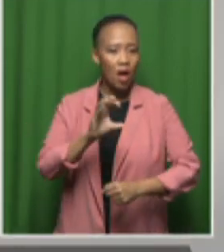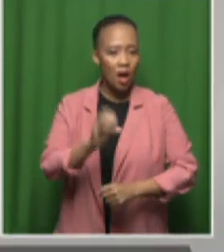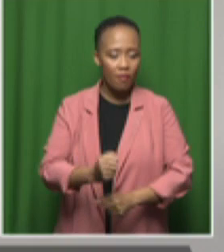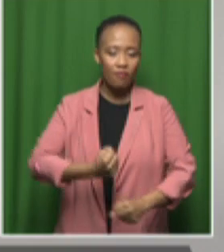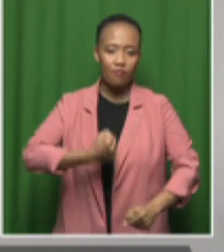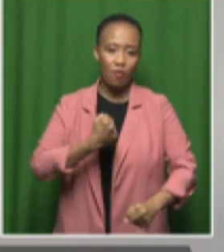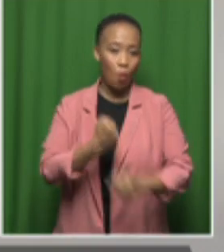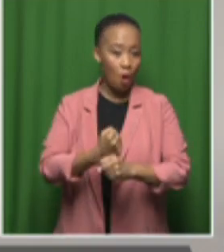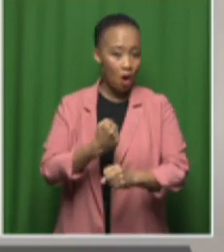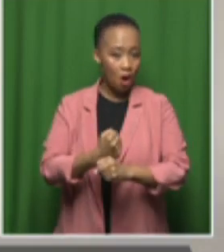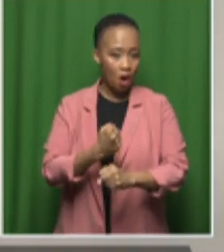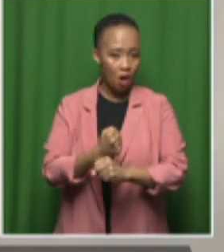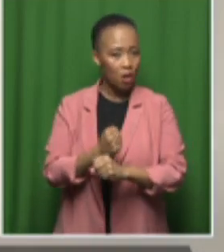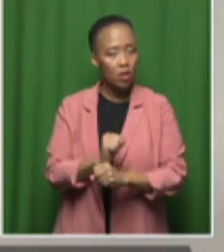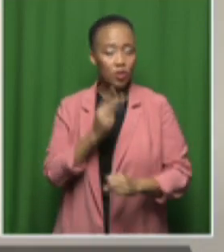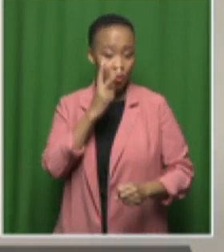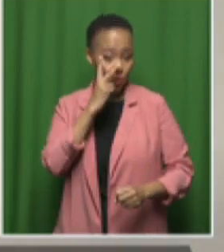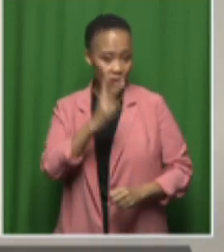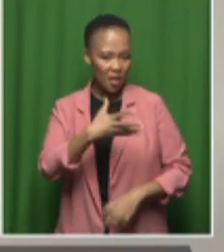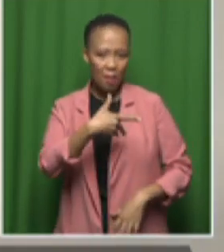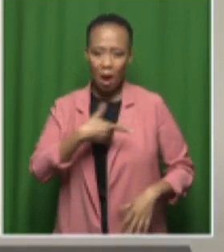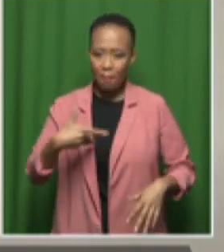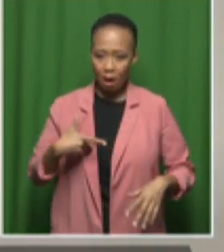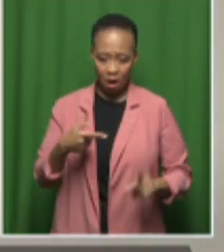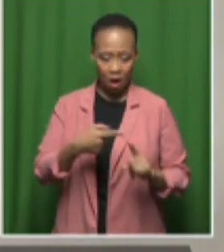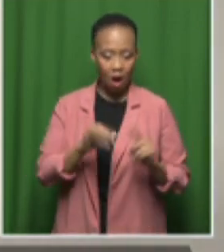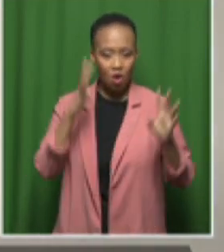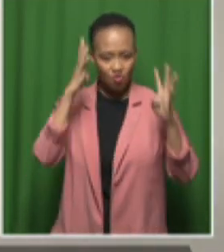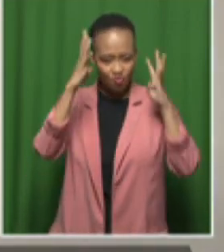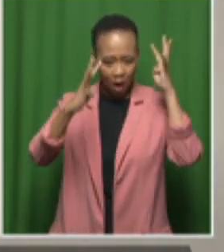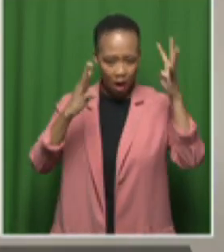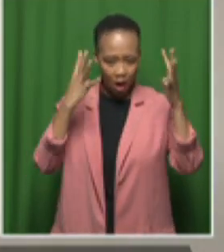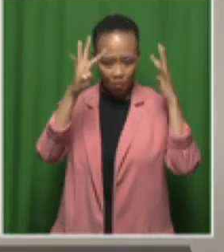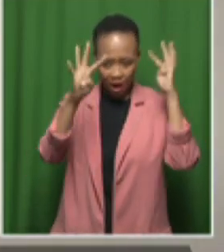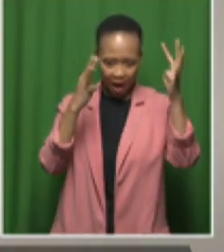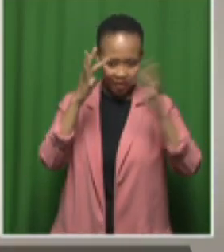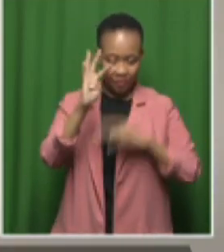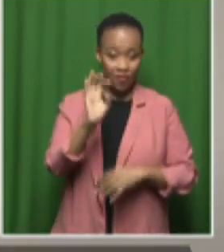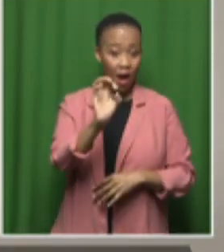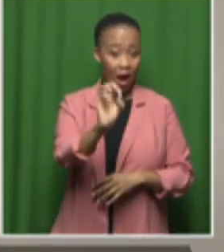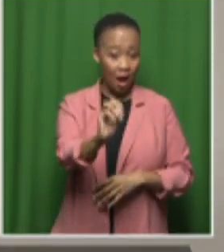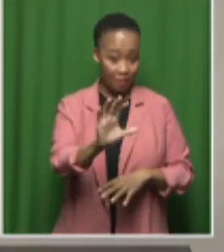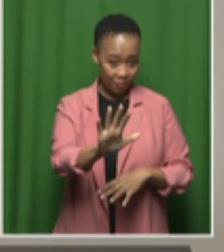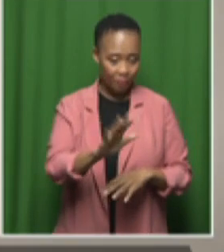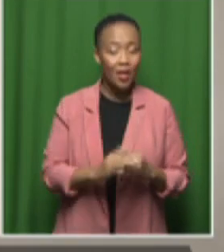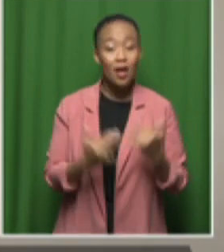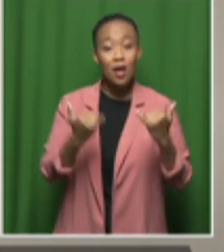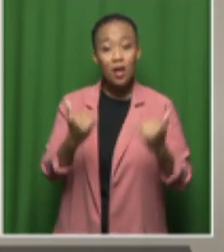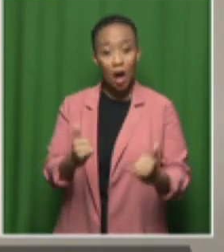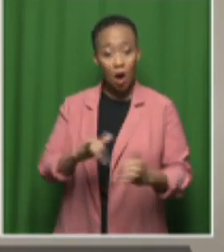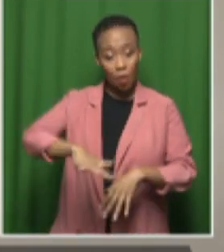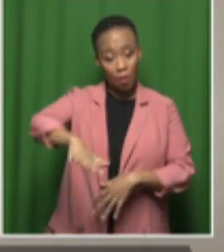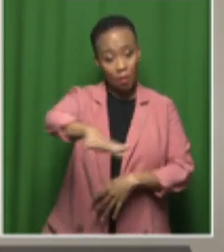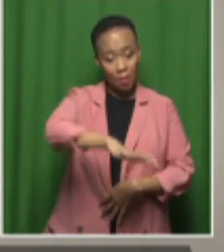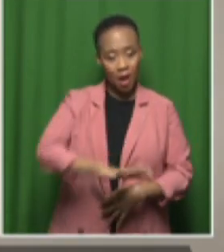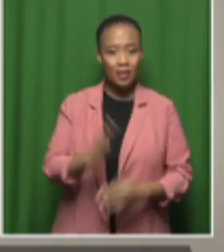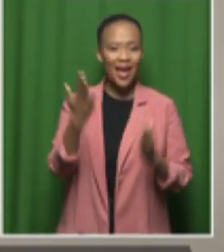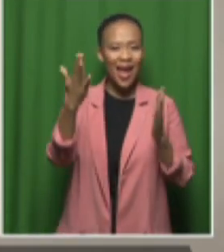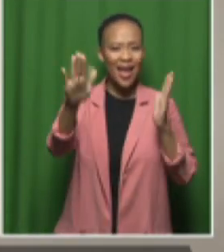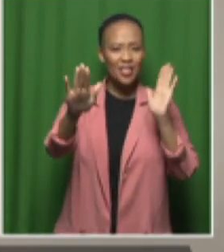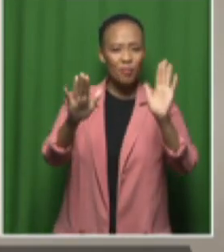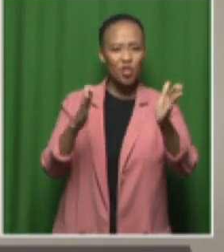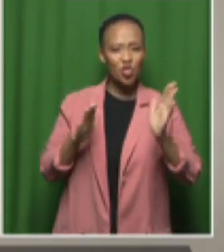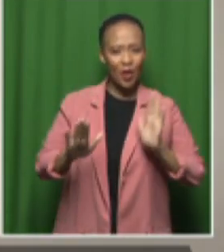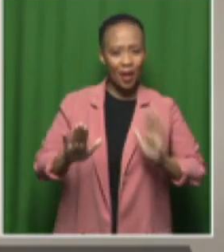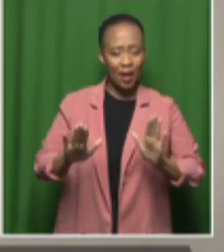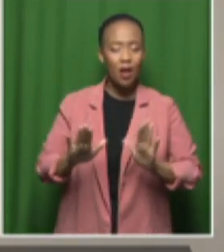is creative with her medium and creative in her thinking. So what you'll see in the exhibition is this